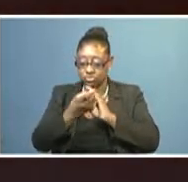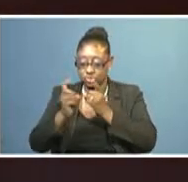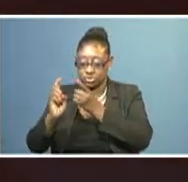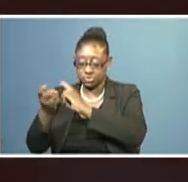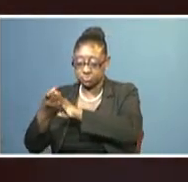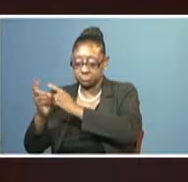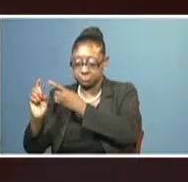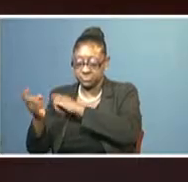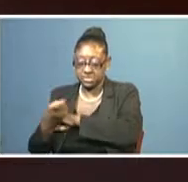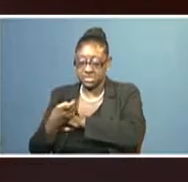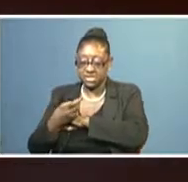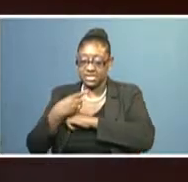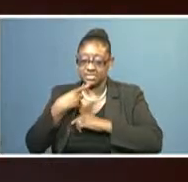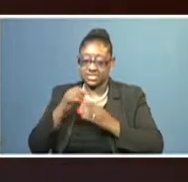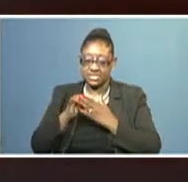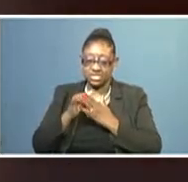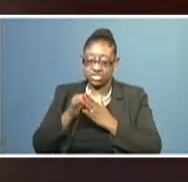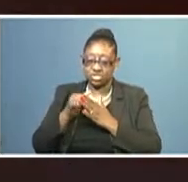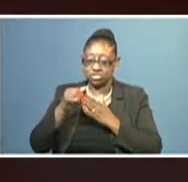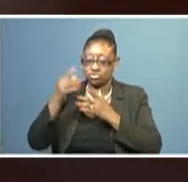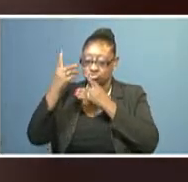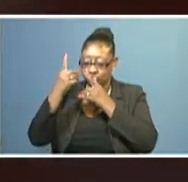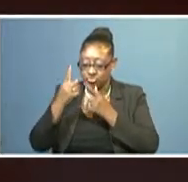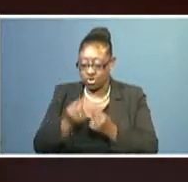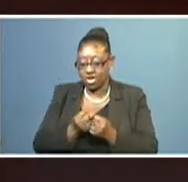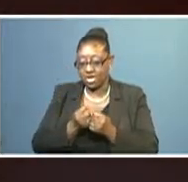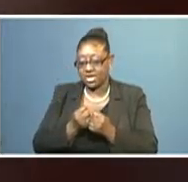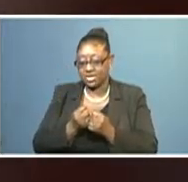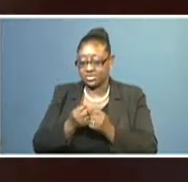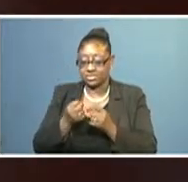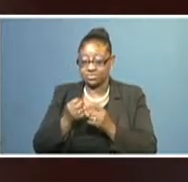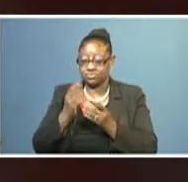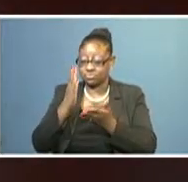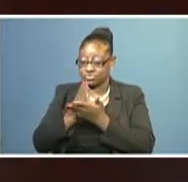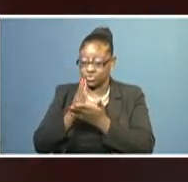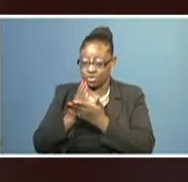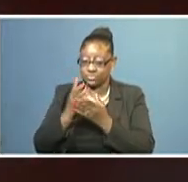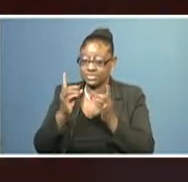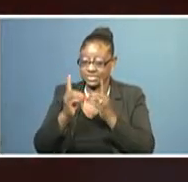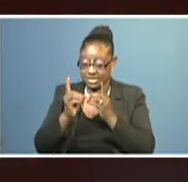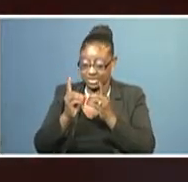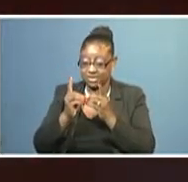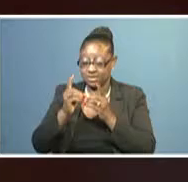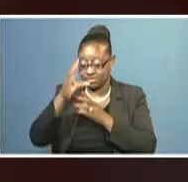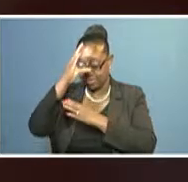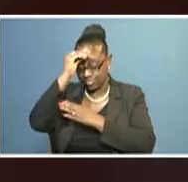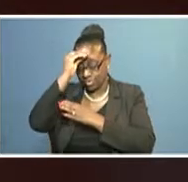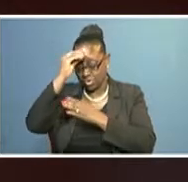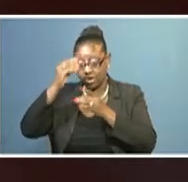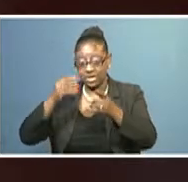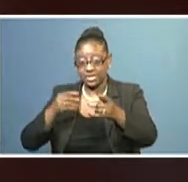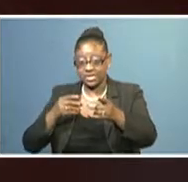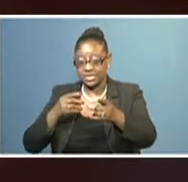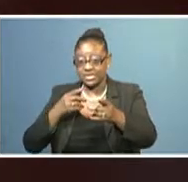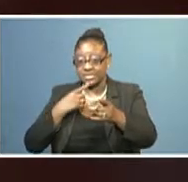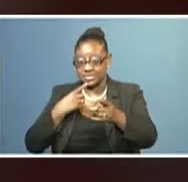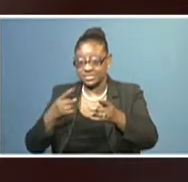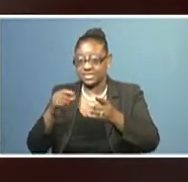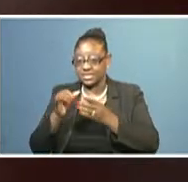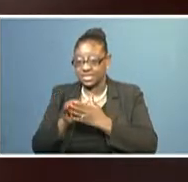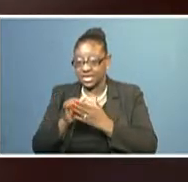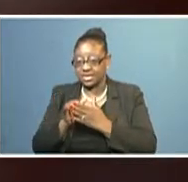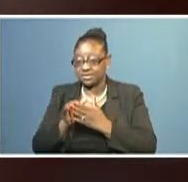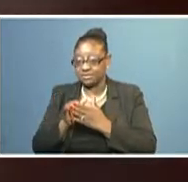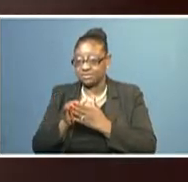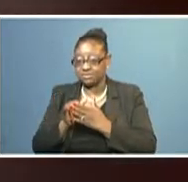despite her best efforts to remove herself from a worsening situation. This really get around. Like,